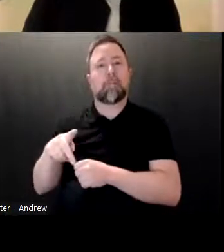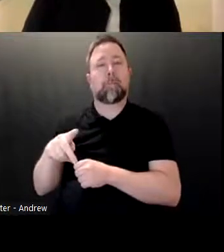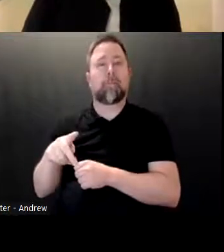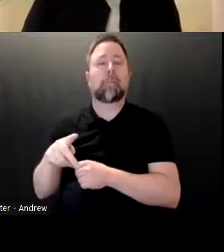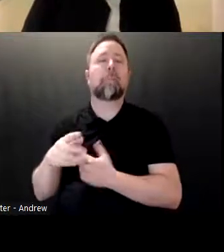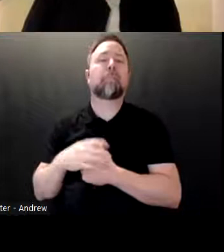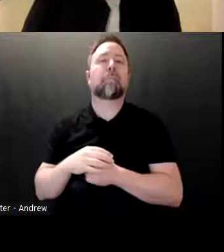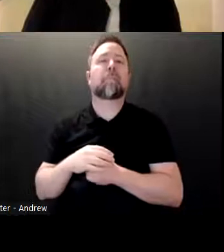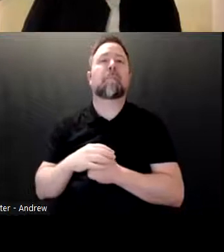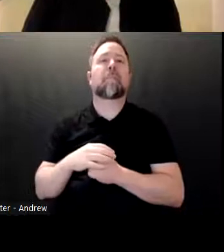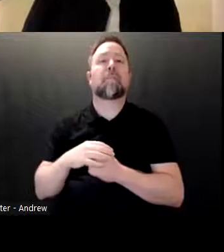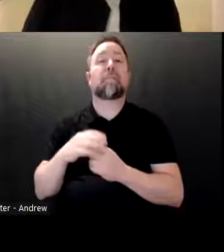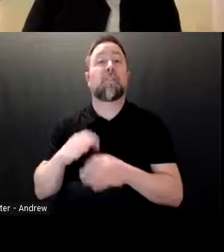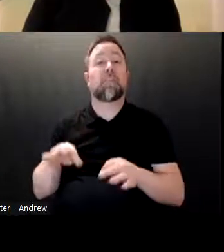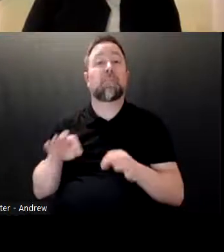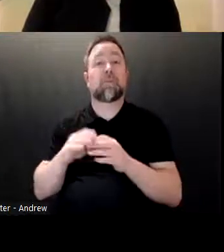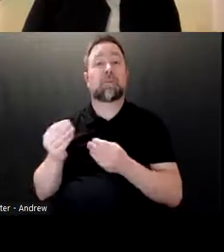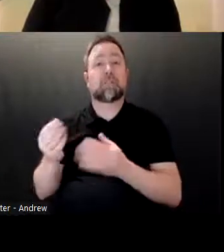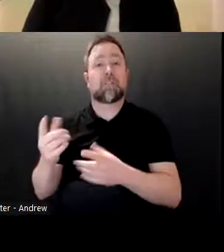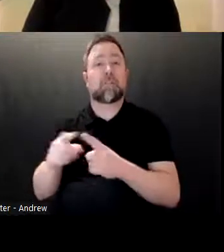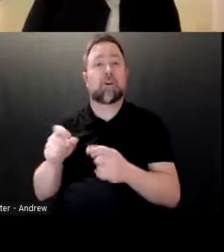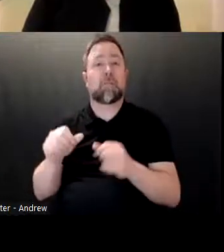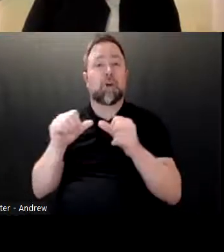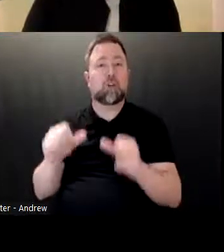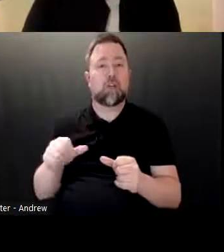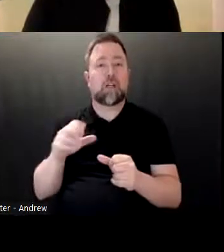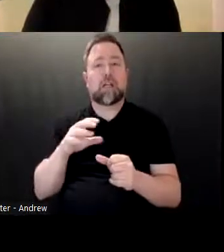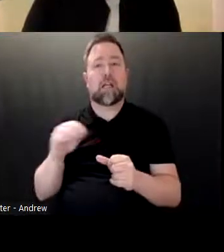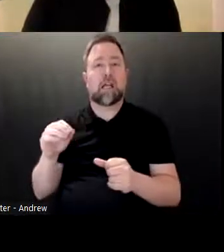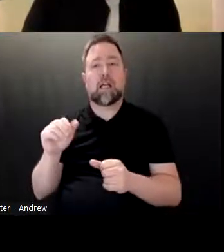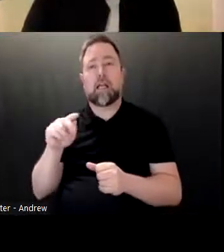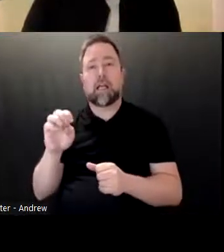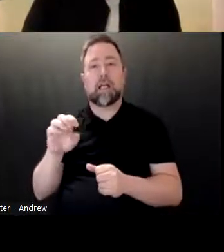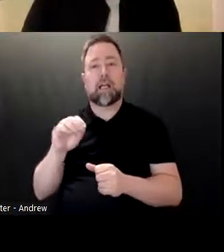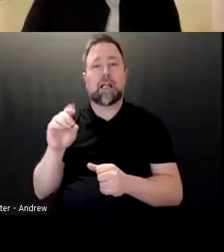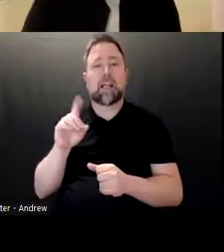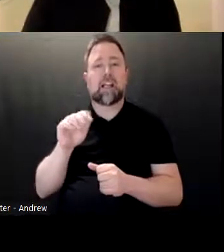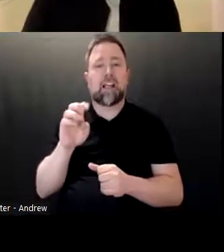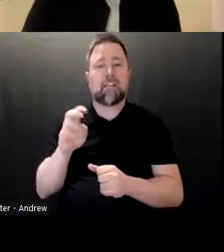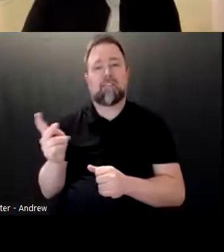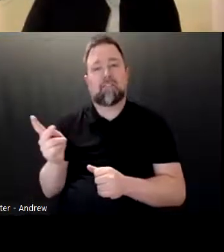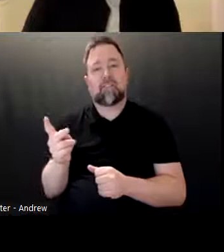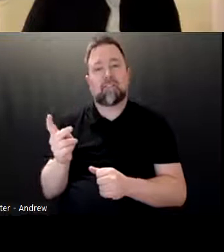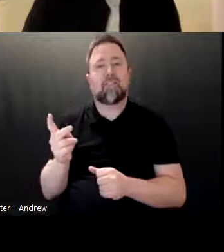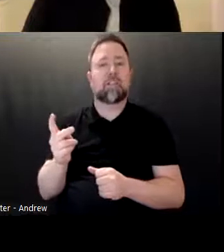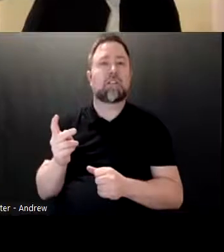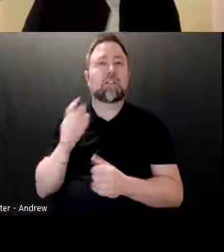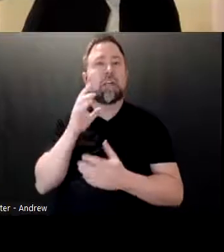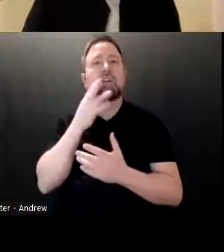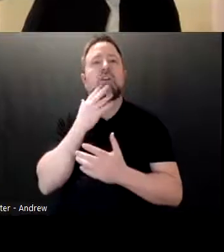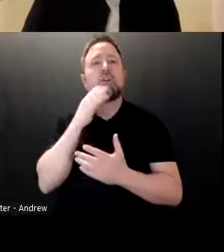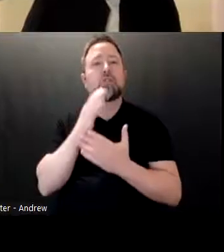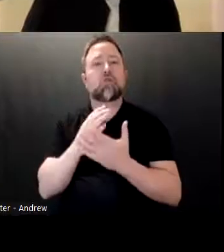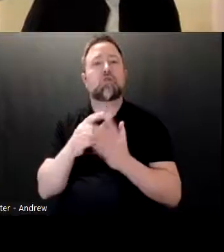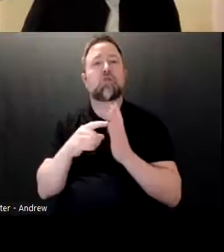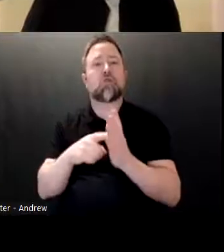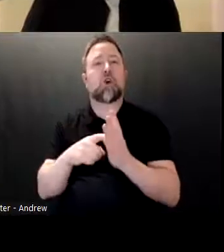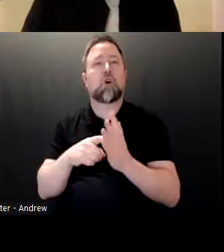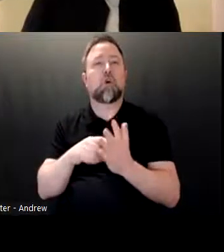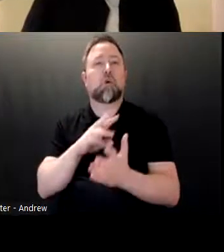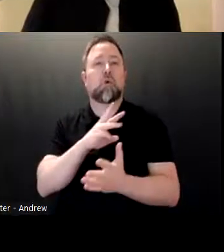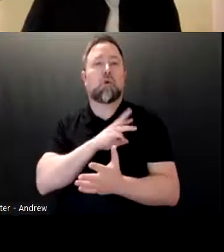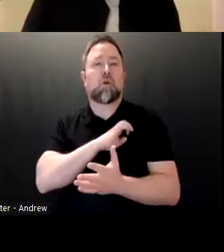And Esherick was able to do this in part because he had built a new workshop in 1956 to house his cabinet making enterprises and his